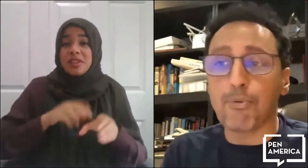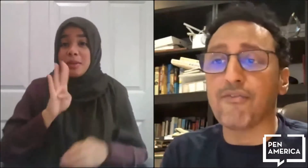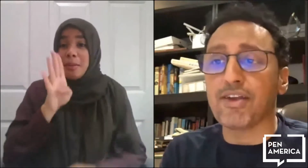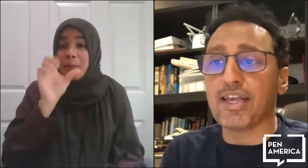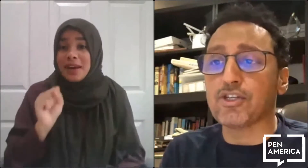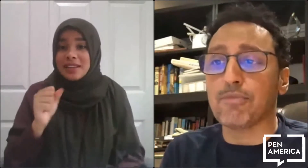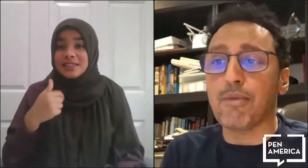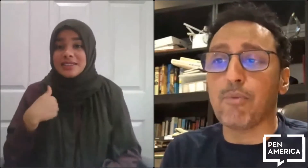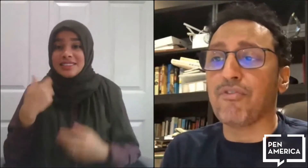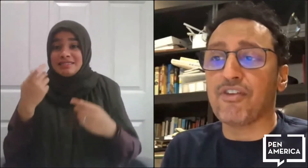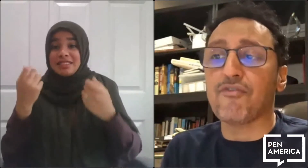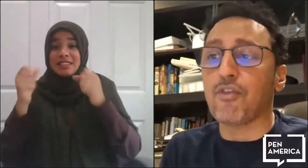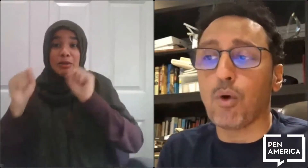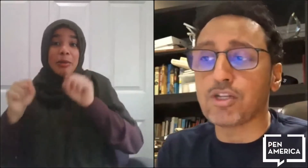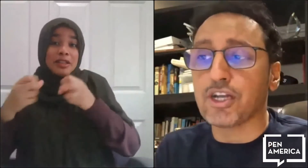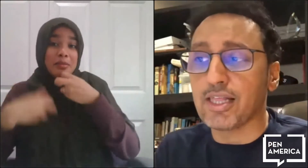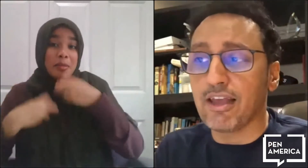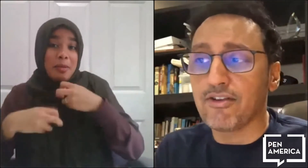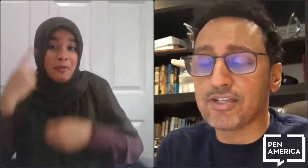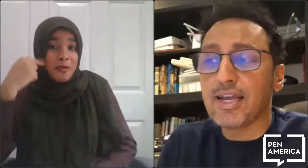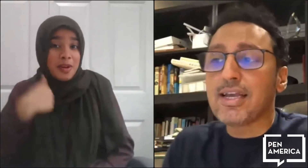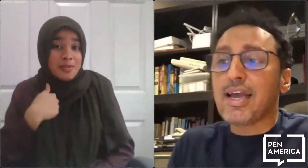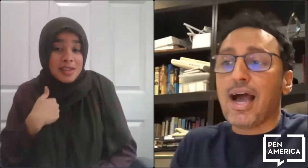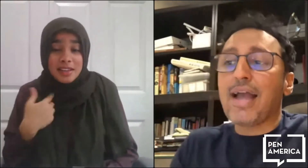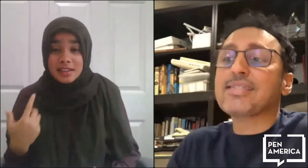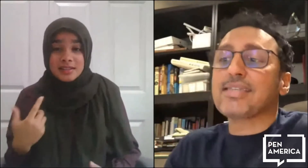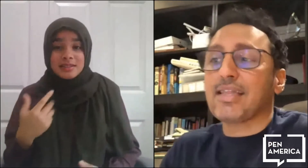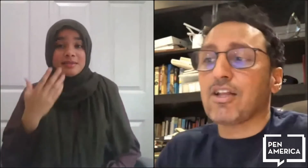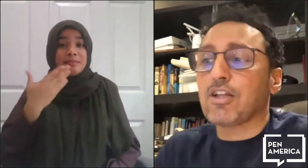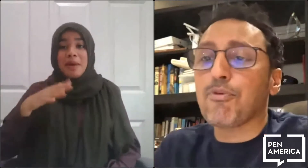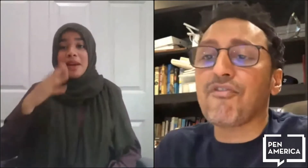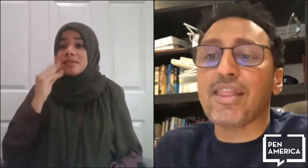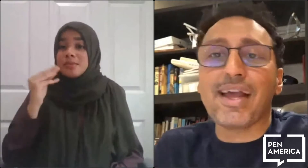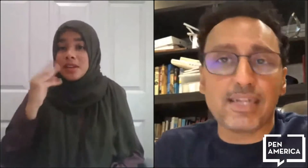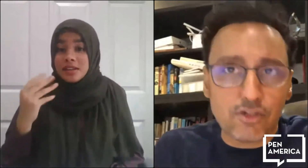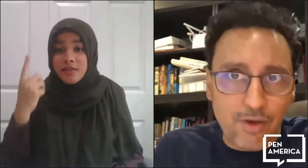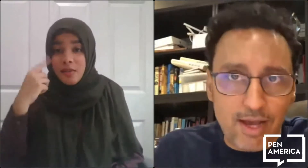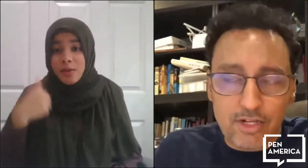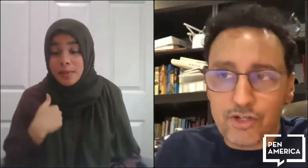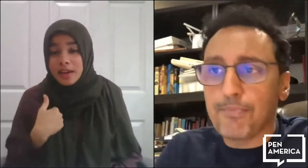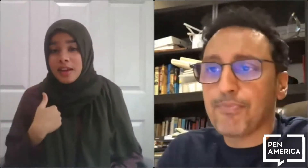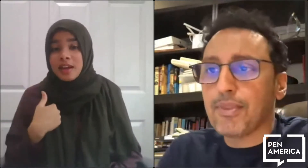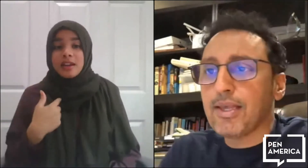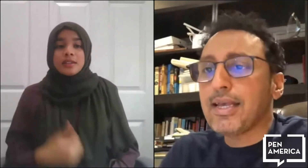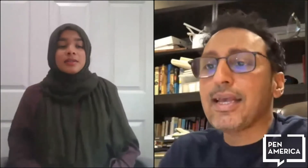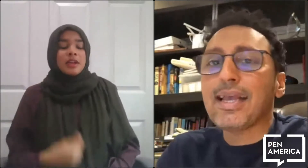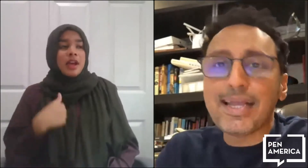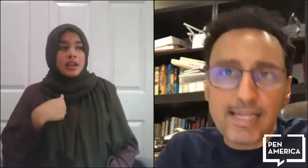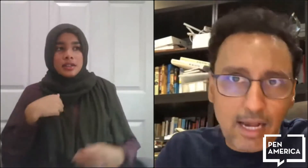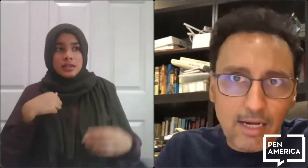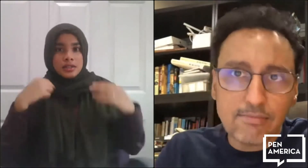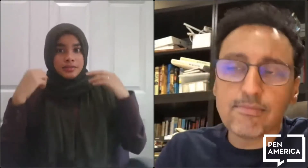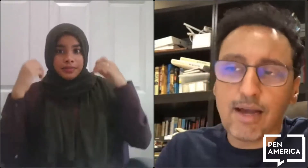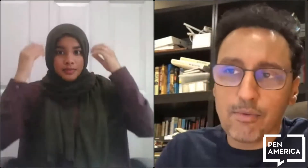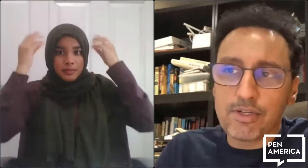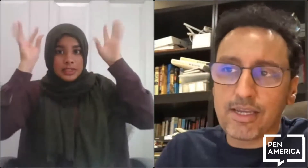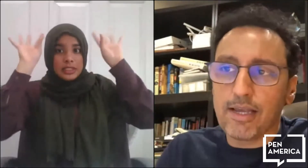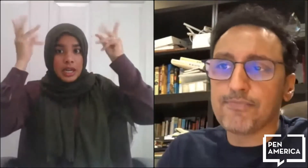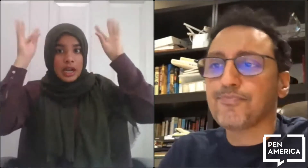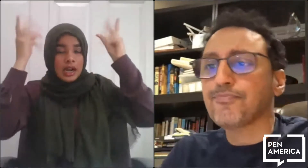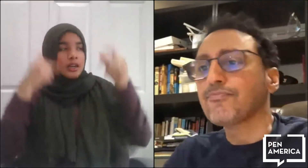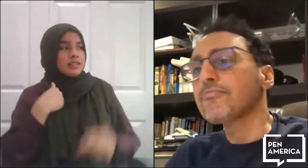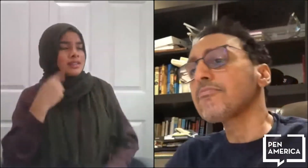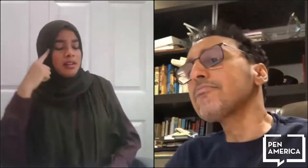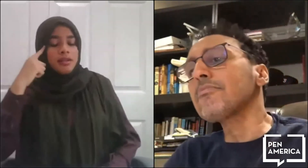become a provocation met with fearful watching glares, I'd settled on a prophylactic strategy. India, I would